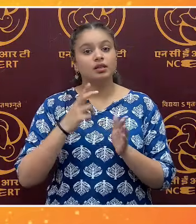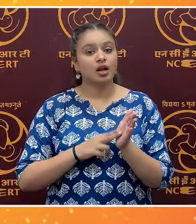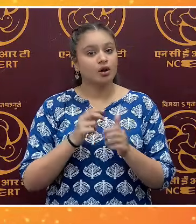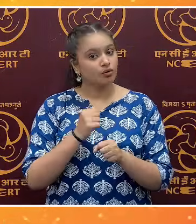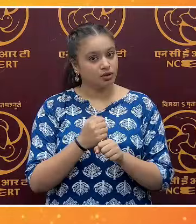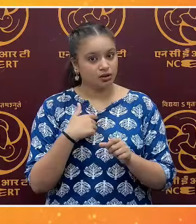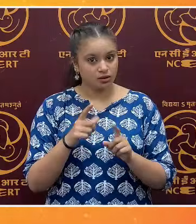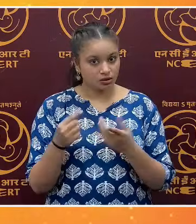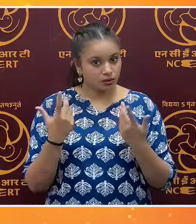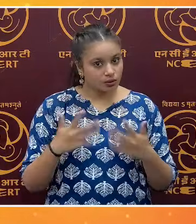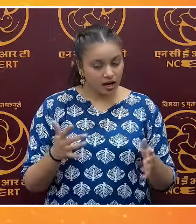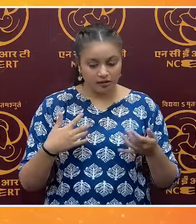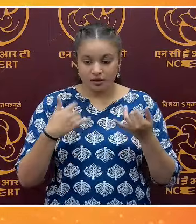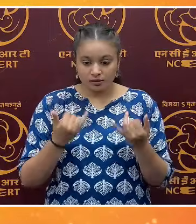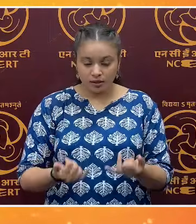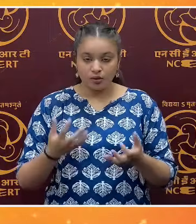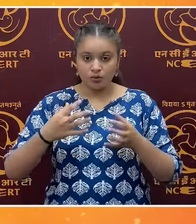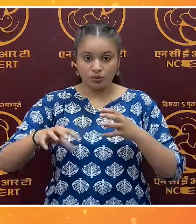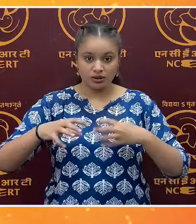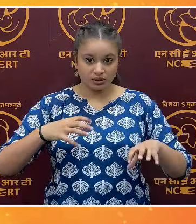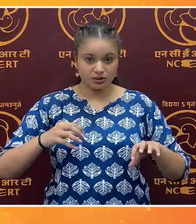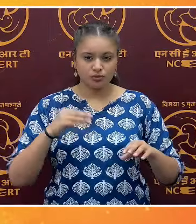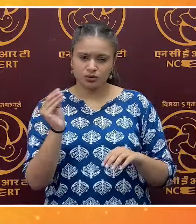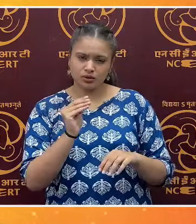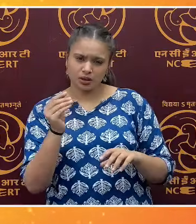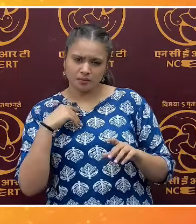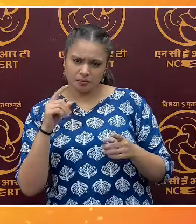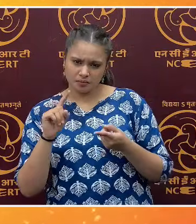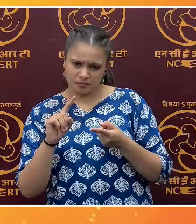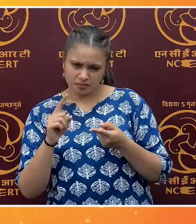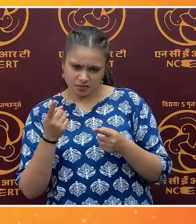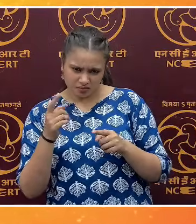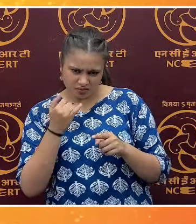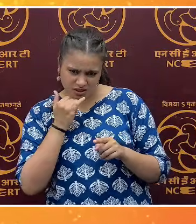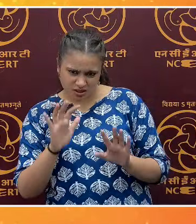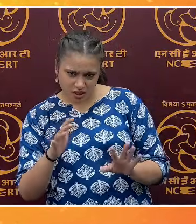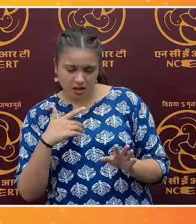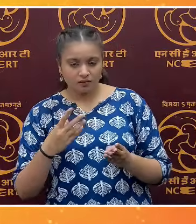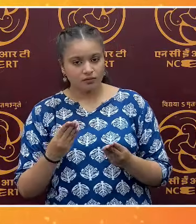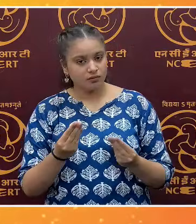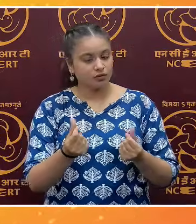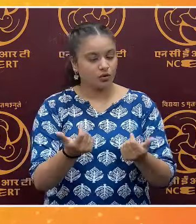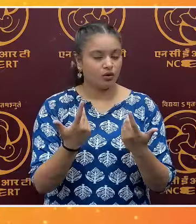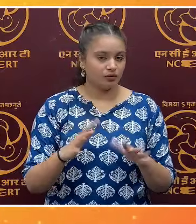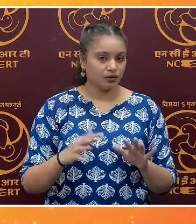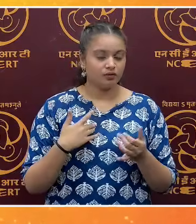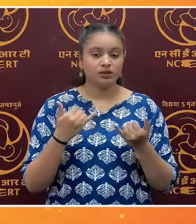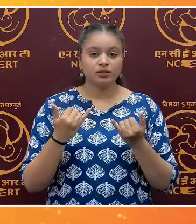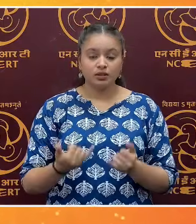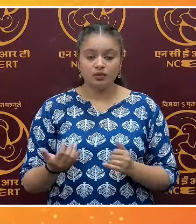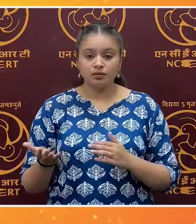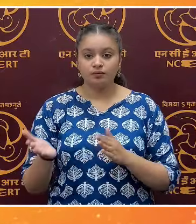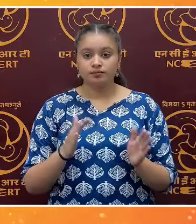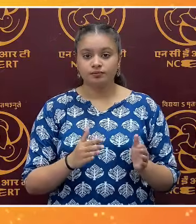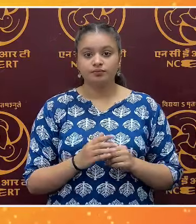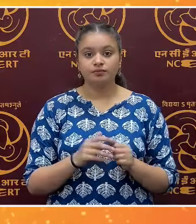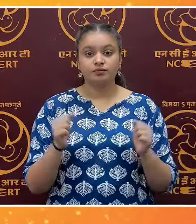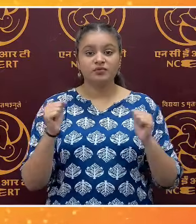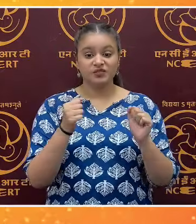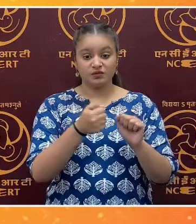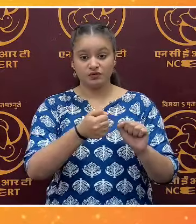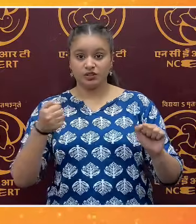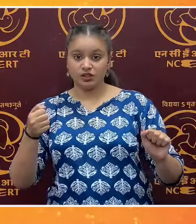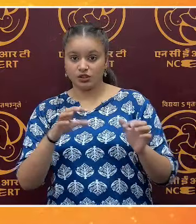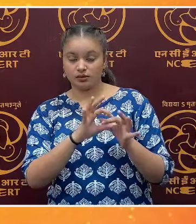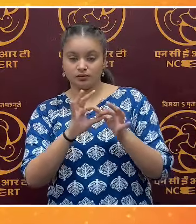some discrimination, some error is occurred over here. So, that is resolved now. Now let's get the fridge connected. Yes. In this